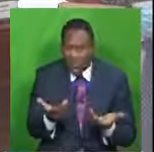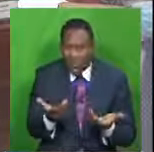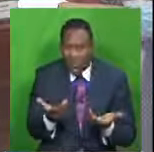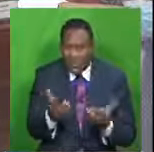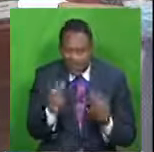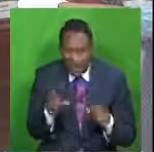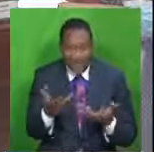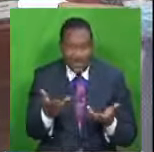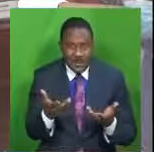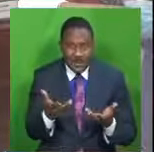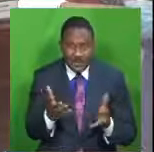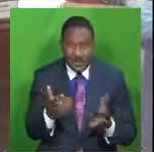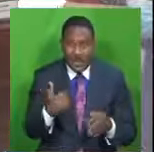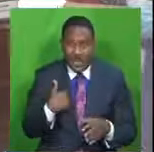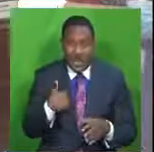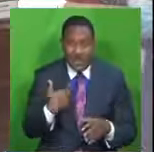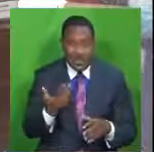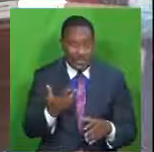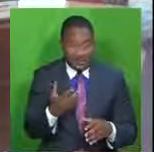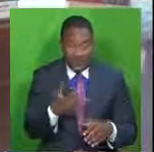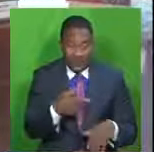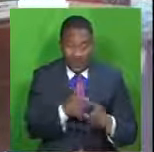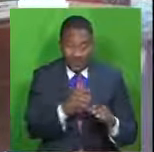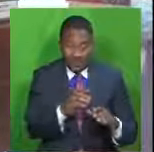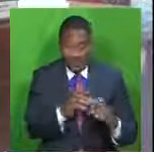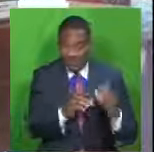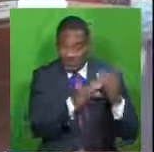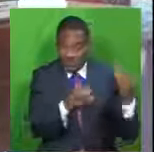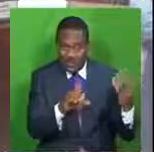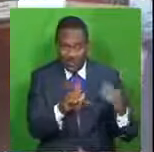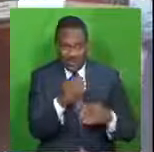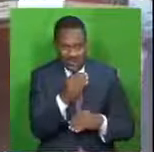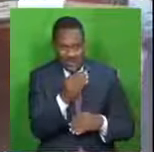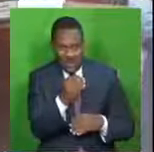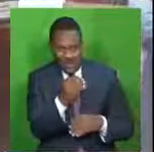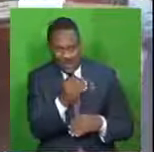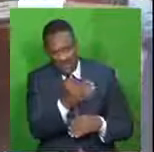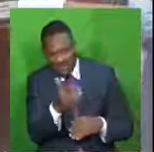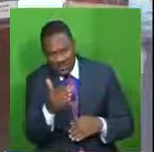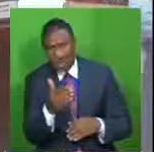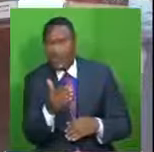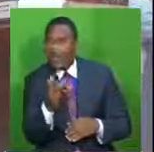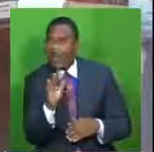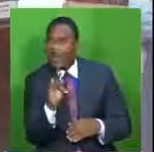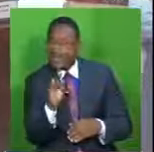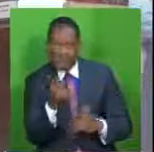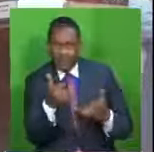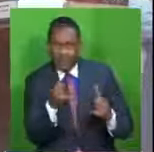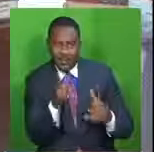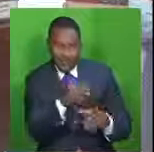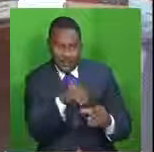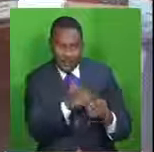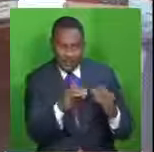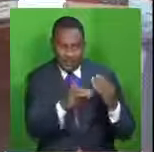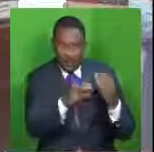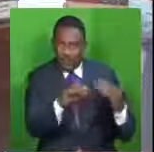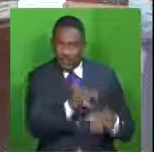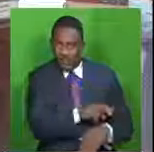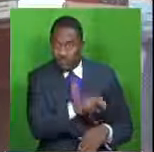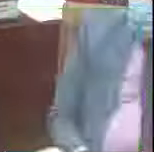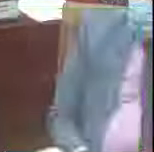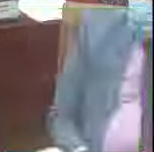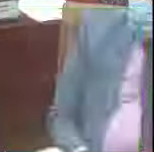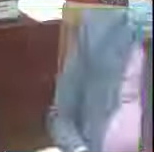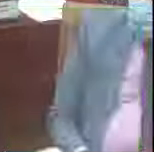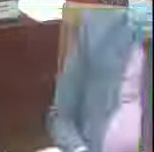Mr. Speaker, I have to transport at least 14 to 18 players to travel. You have